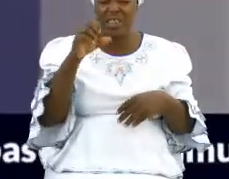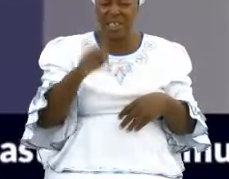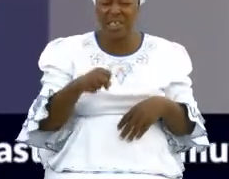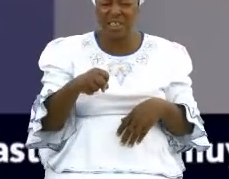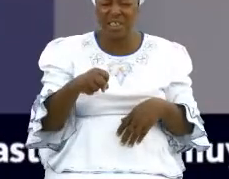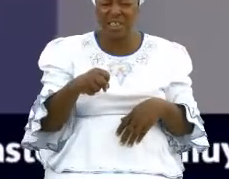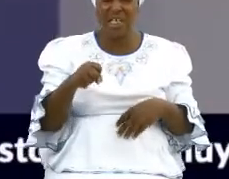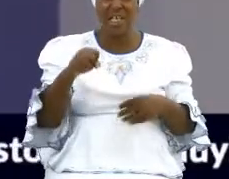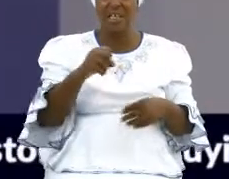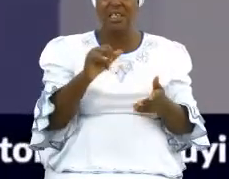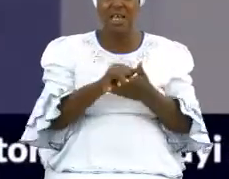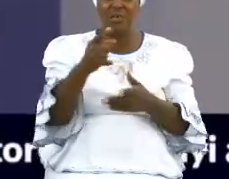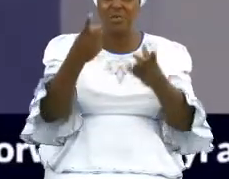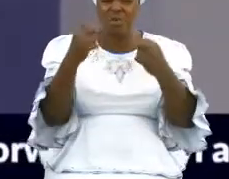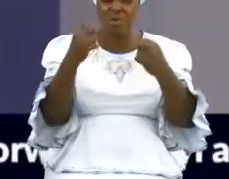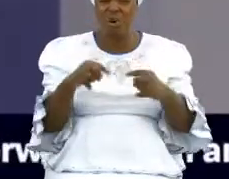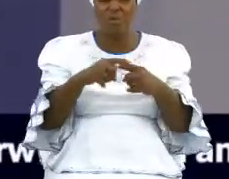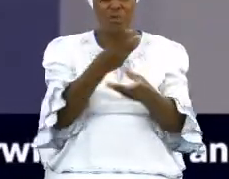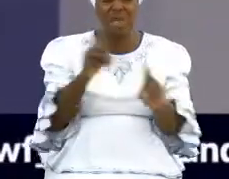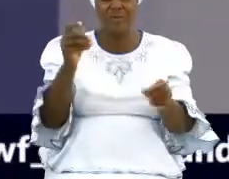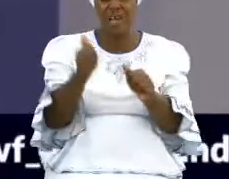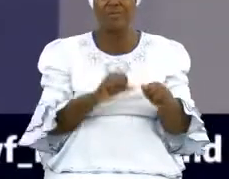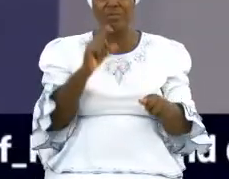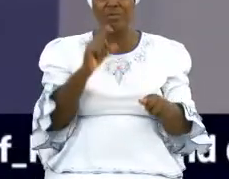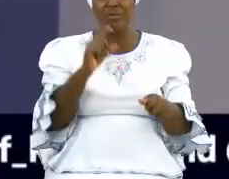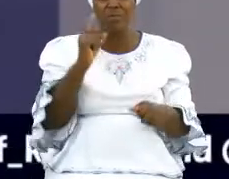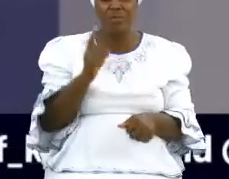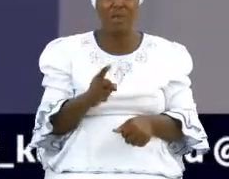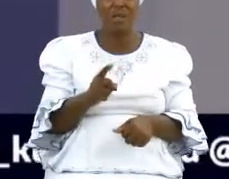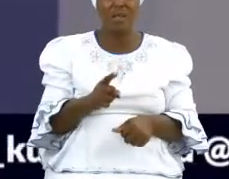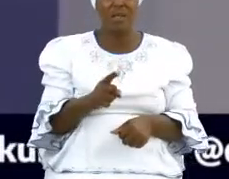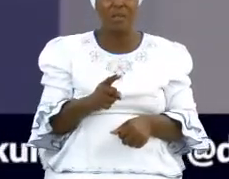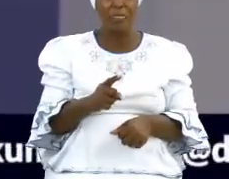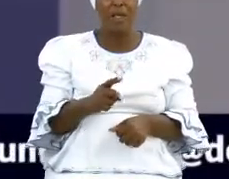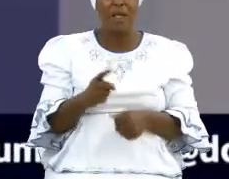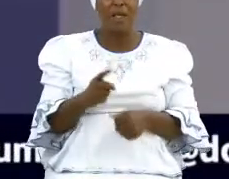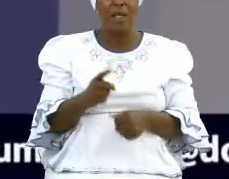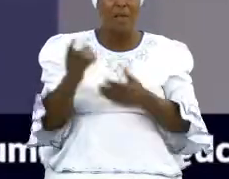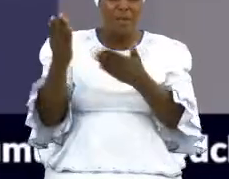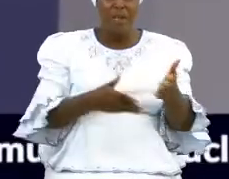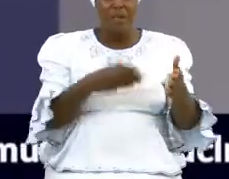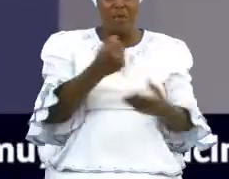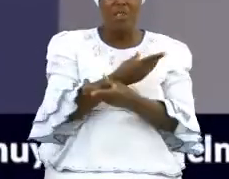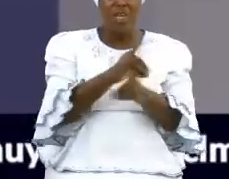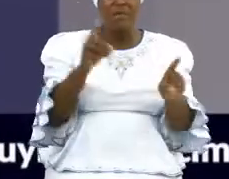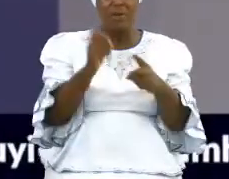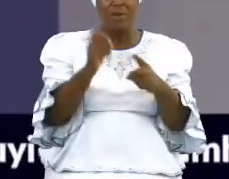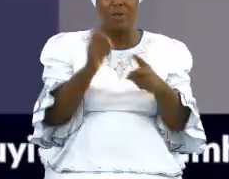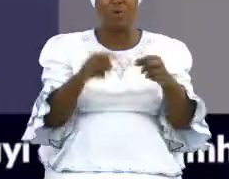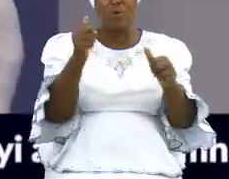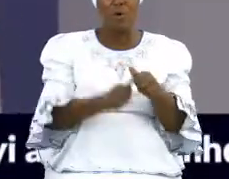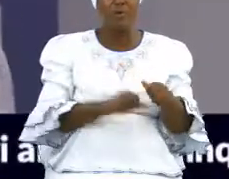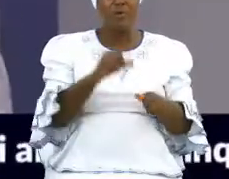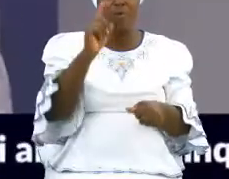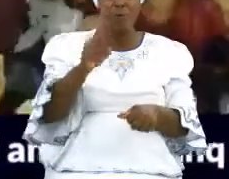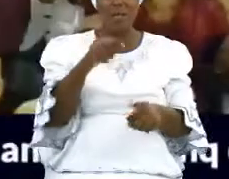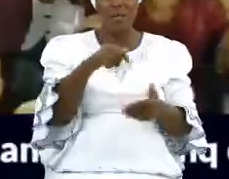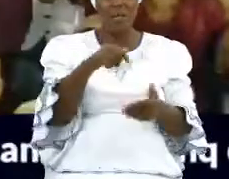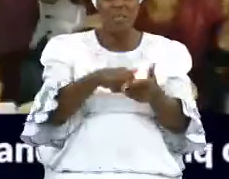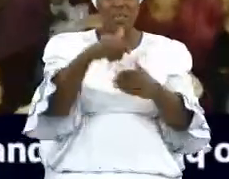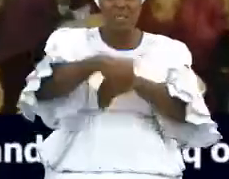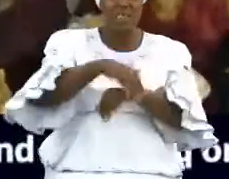you come to deliver everyone. Bring your deliverance upon everyone tonight in